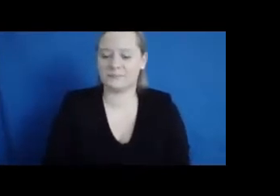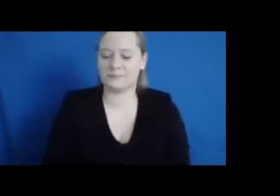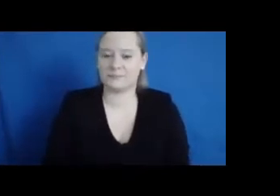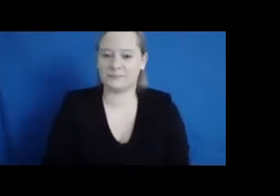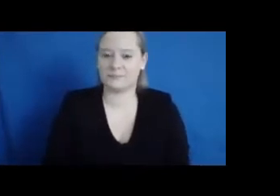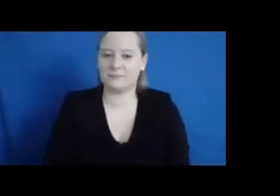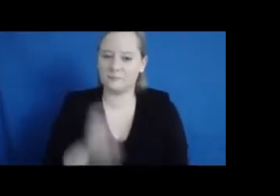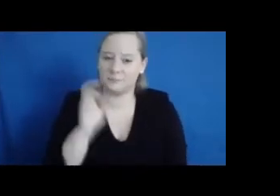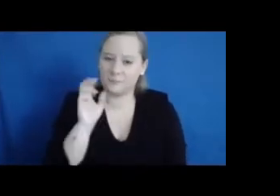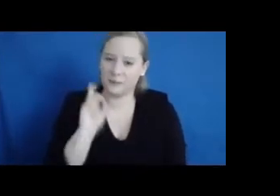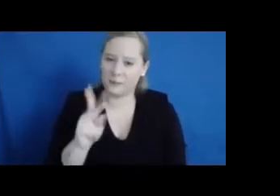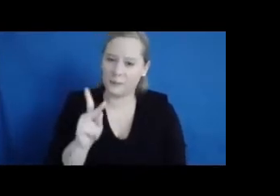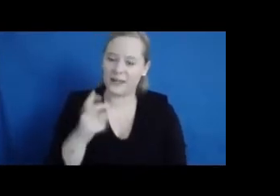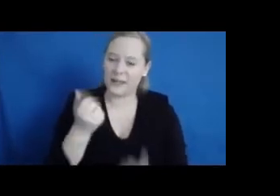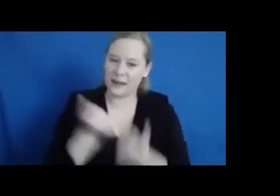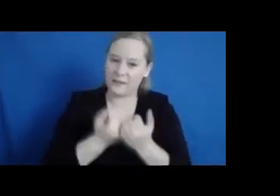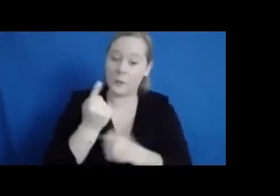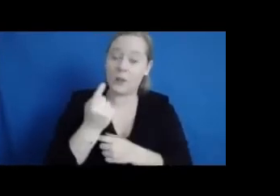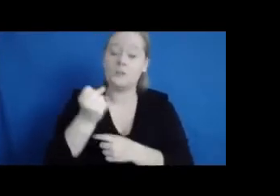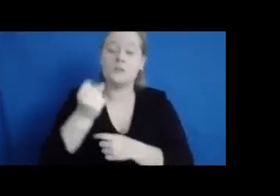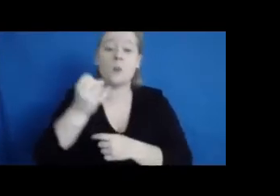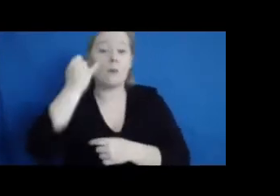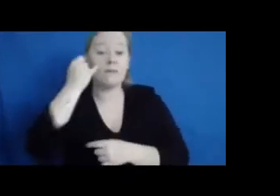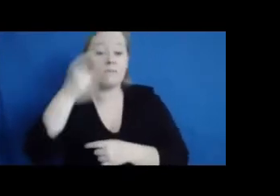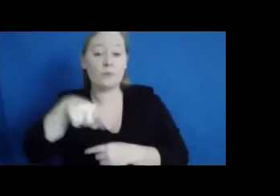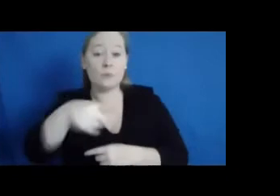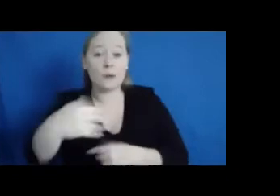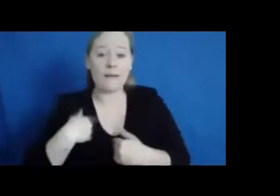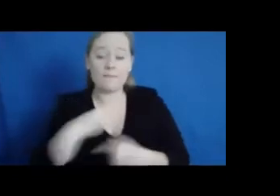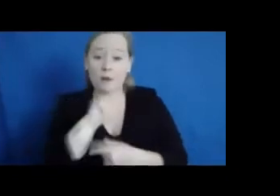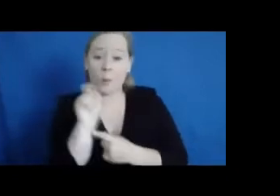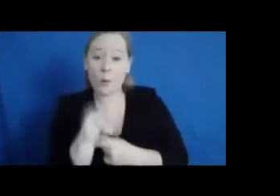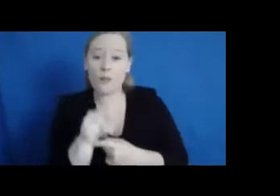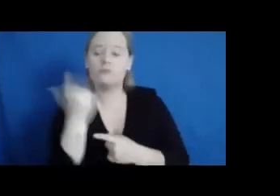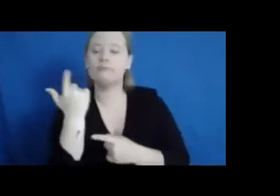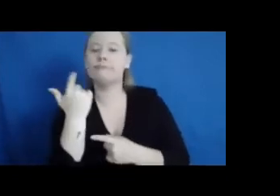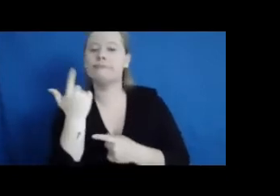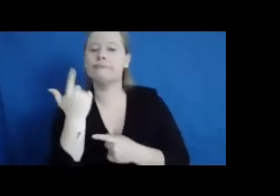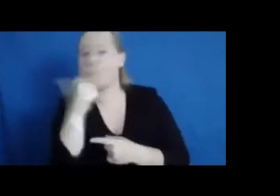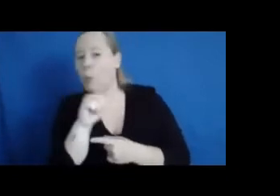Okay, everyone. So if you have any questions for Chris,